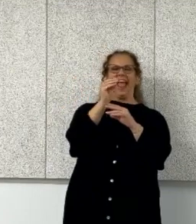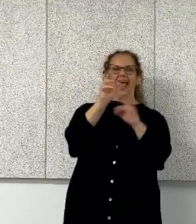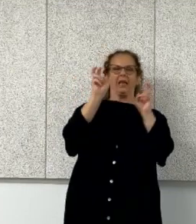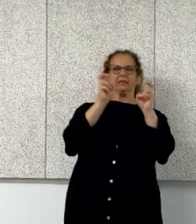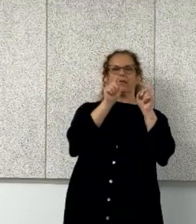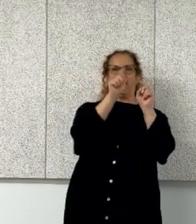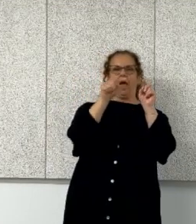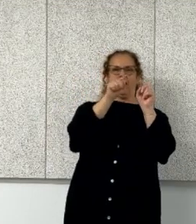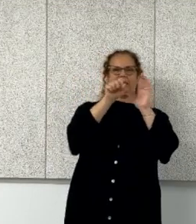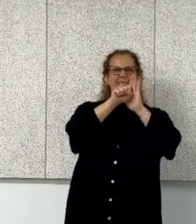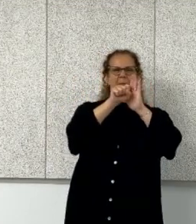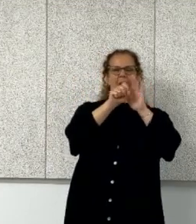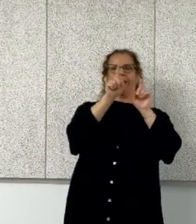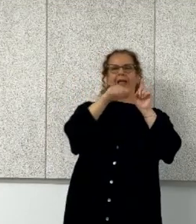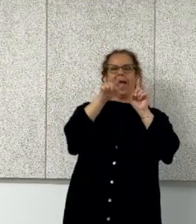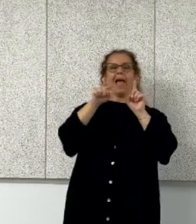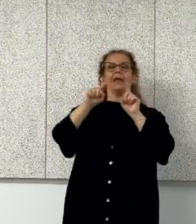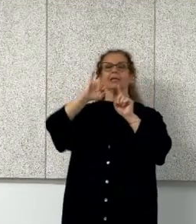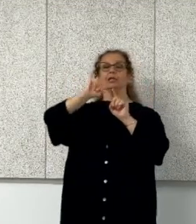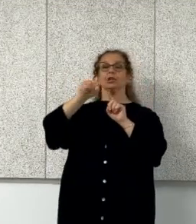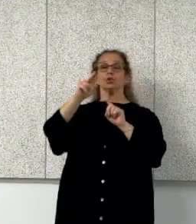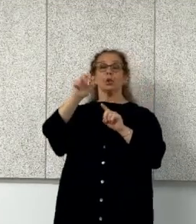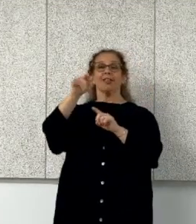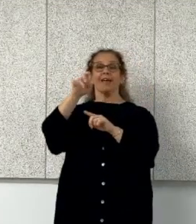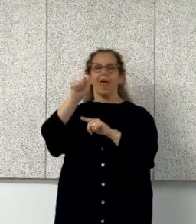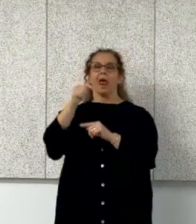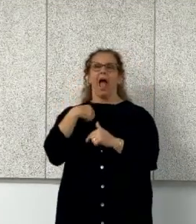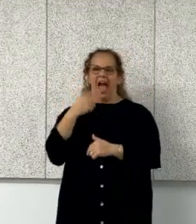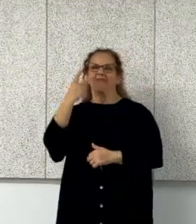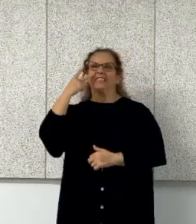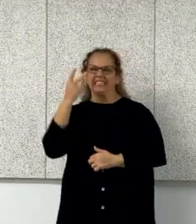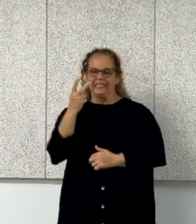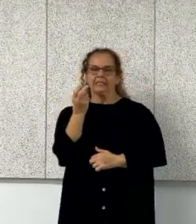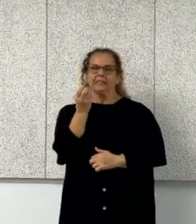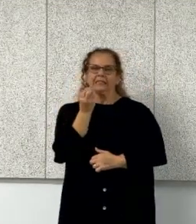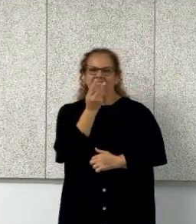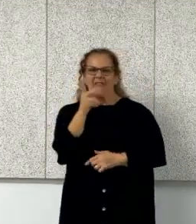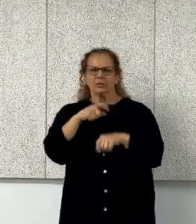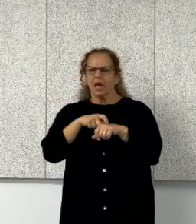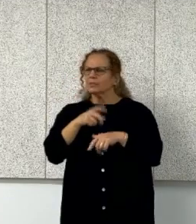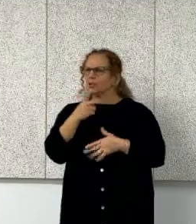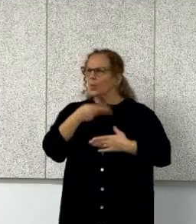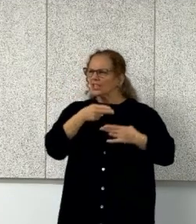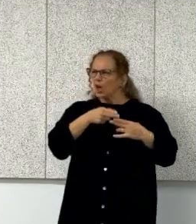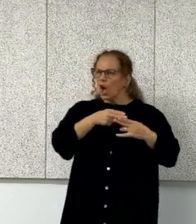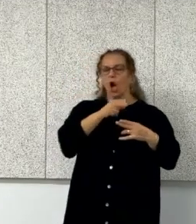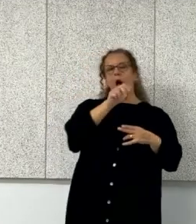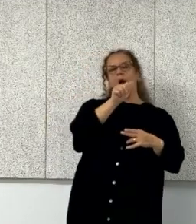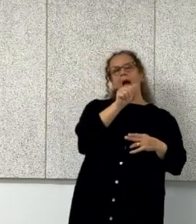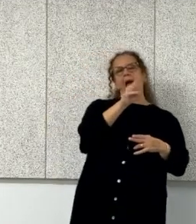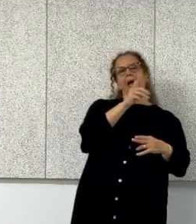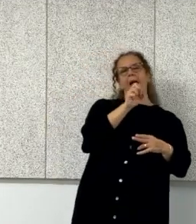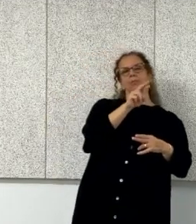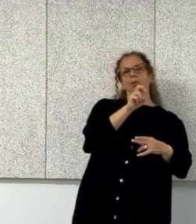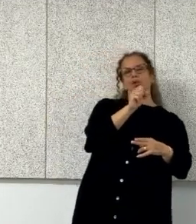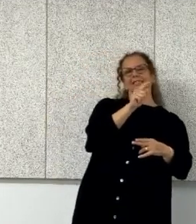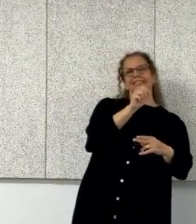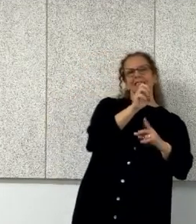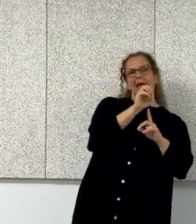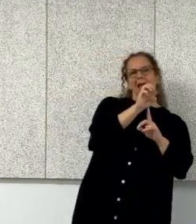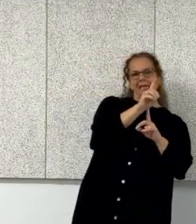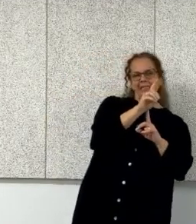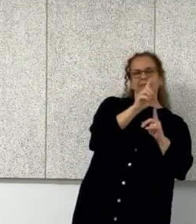times. Judgment Free Zone, I've seen it six times. I'm obsessed with the show. Good. What do they call it again? Amper stan, because it's like Amper and